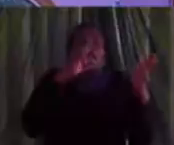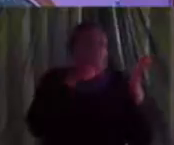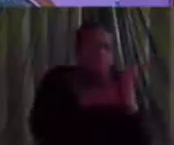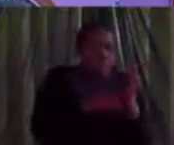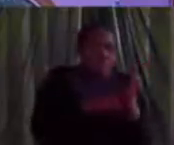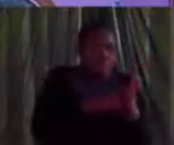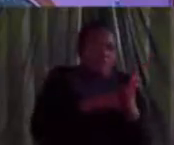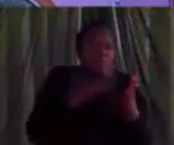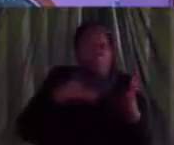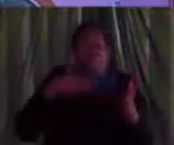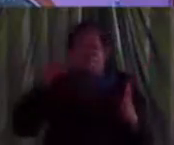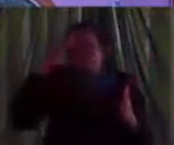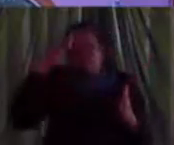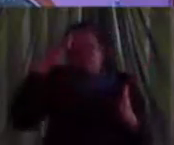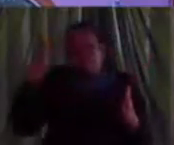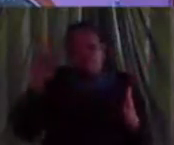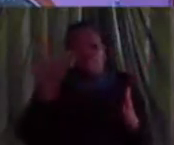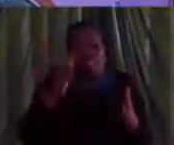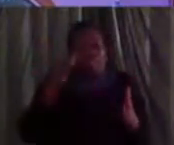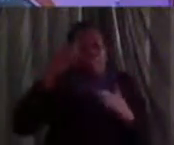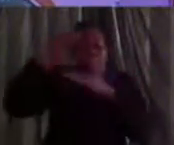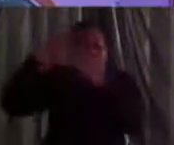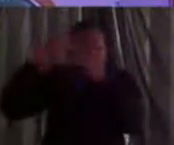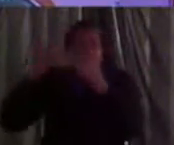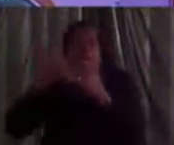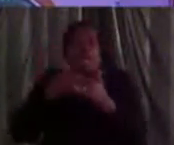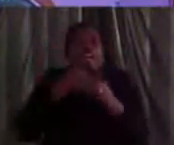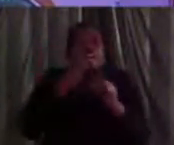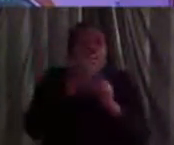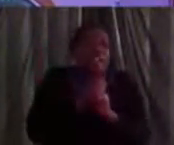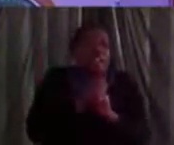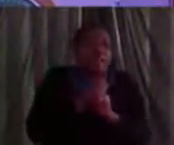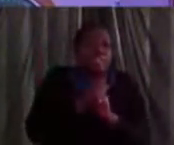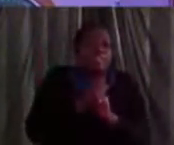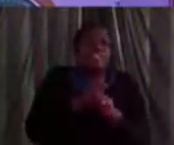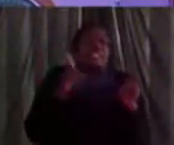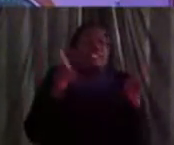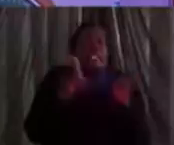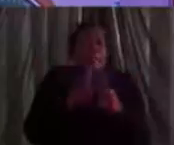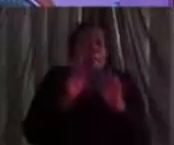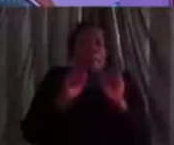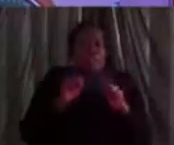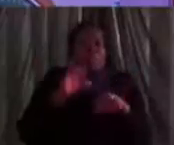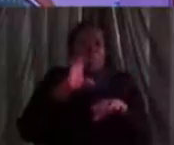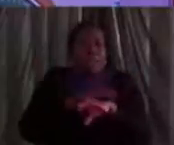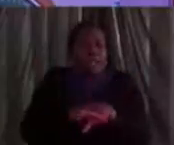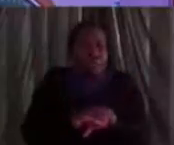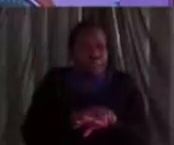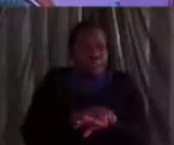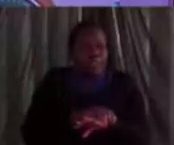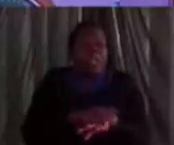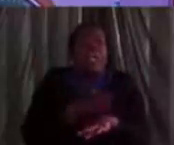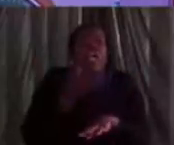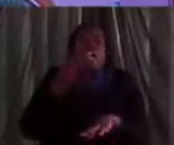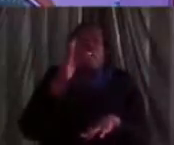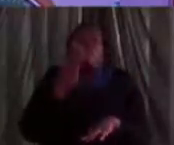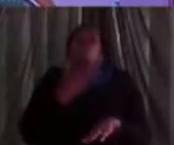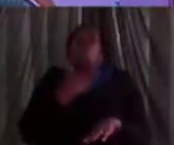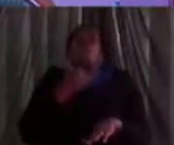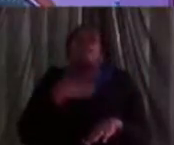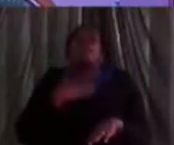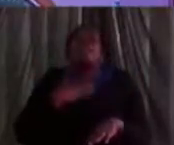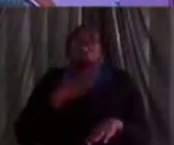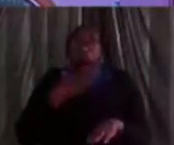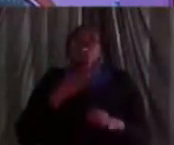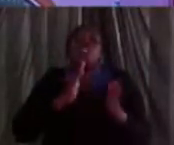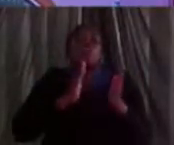Bodeni has done that. He's available. I can get him. So if you wanted me to pass these